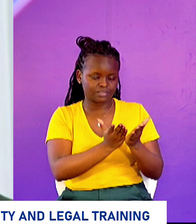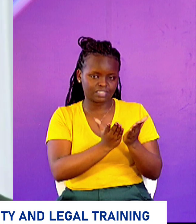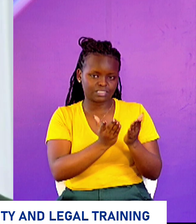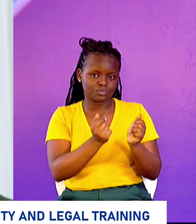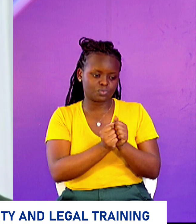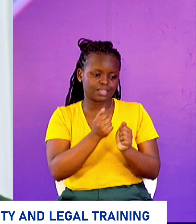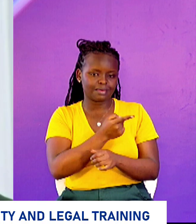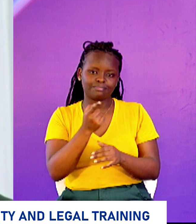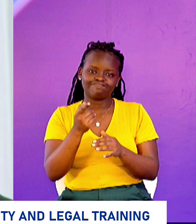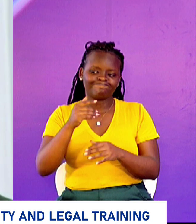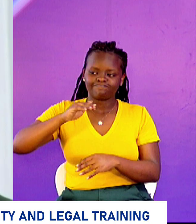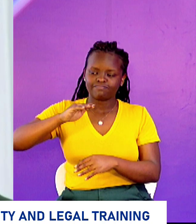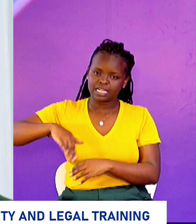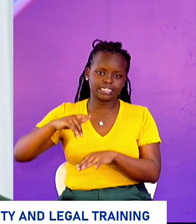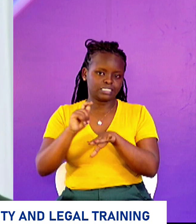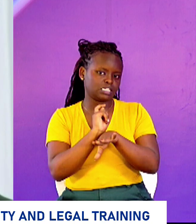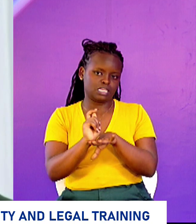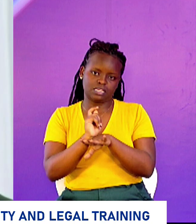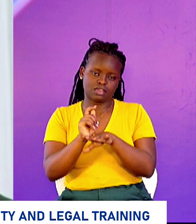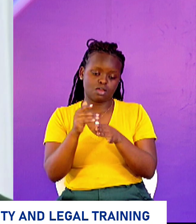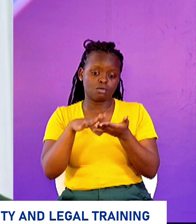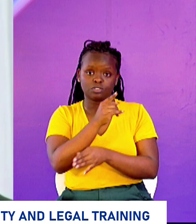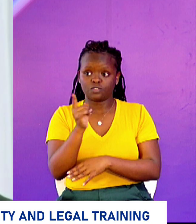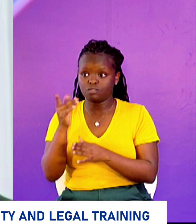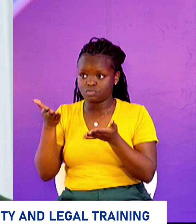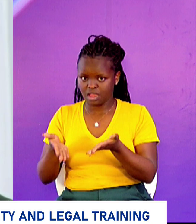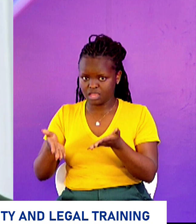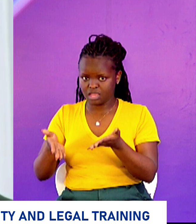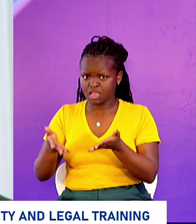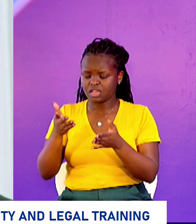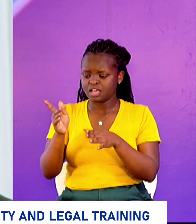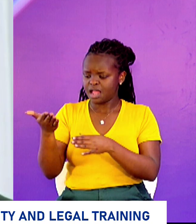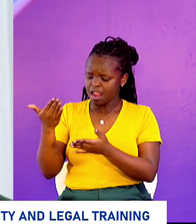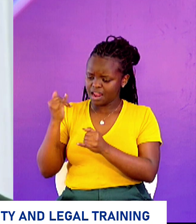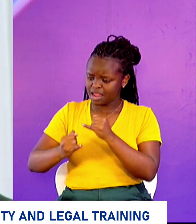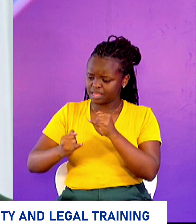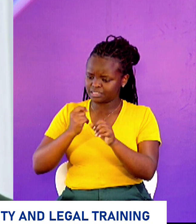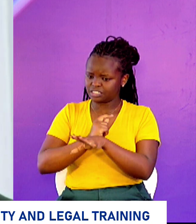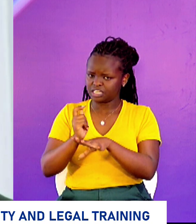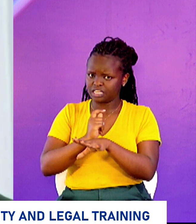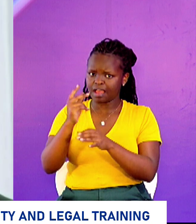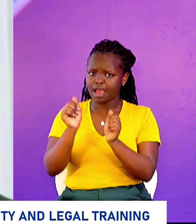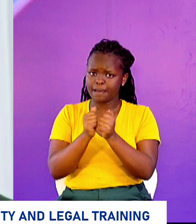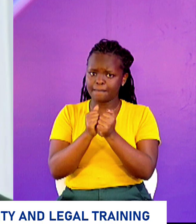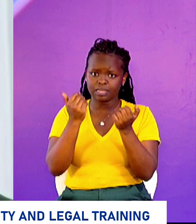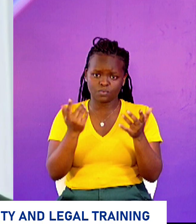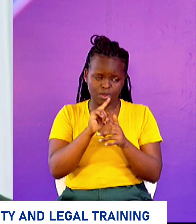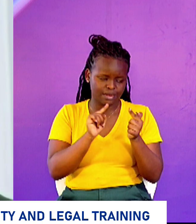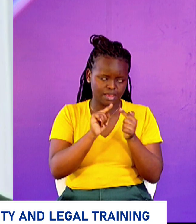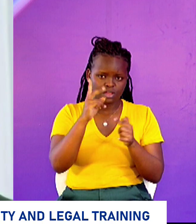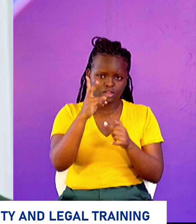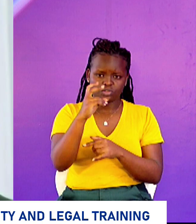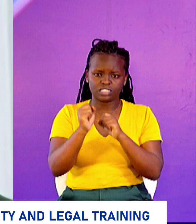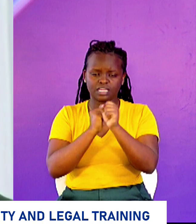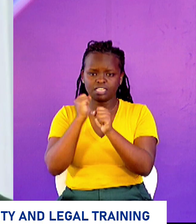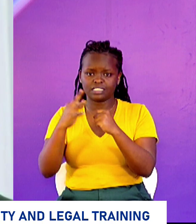delayed training. And most of you are here, the last training that happened was 2018, meaning that we are moving to closer